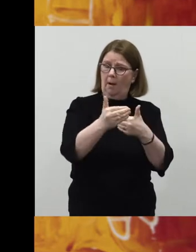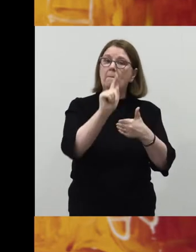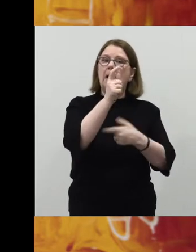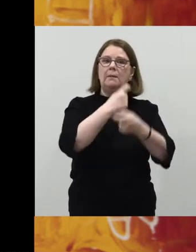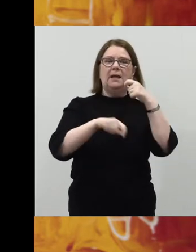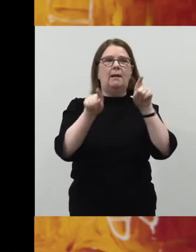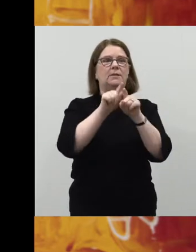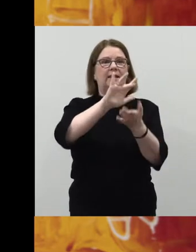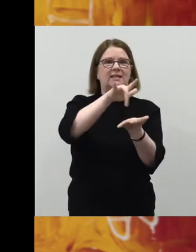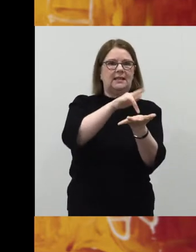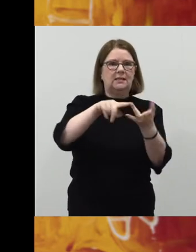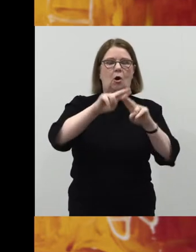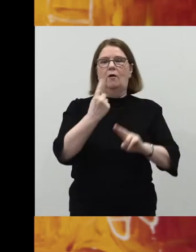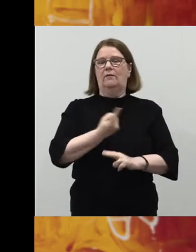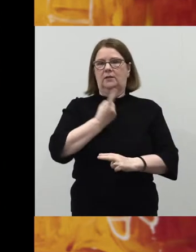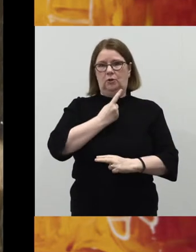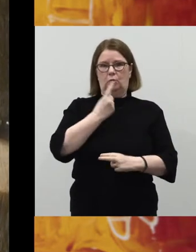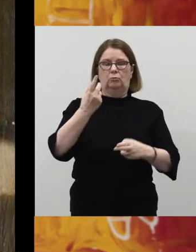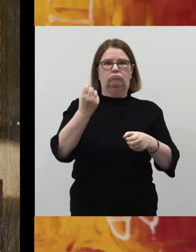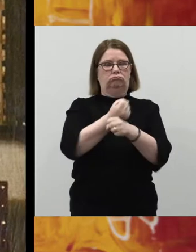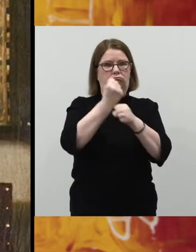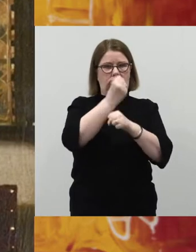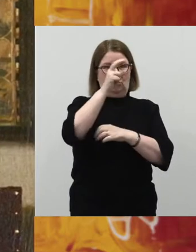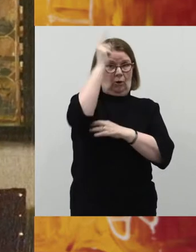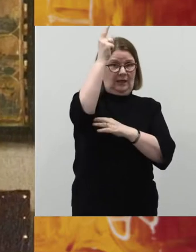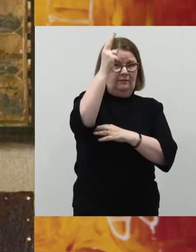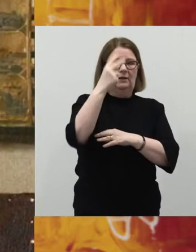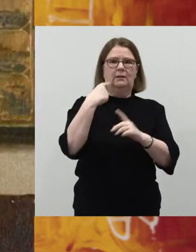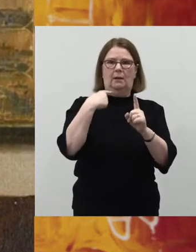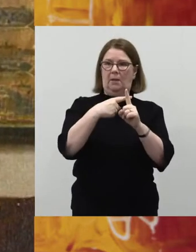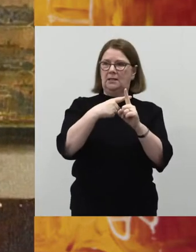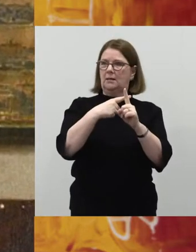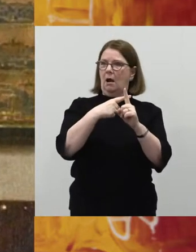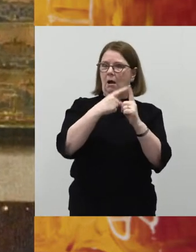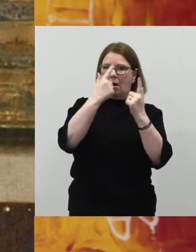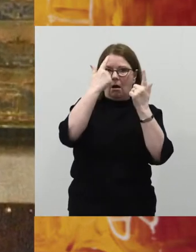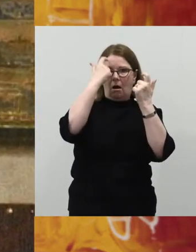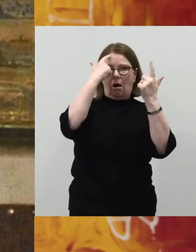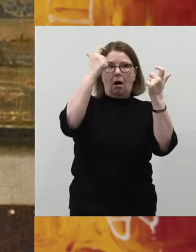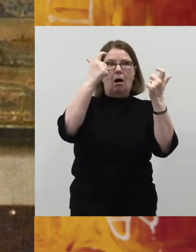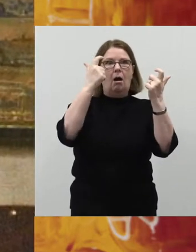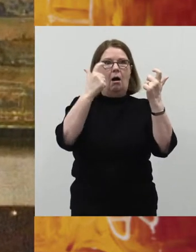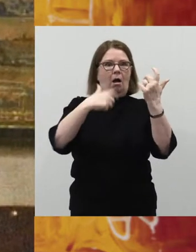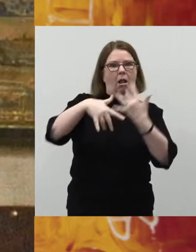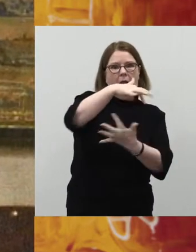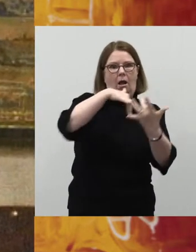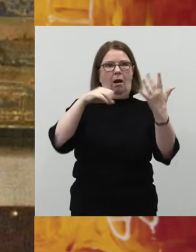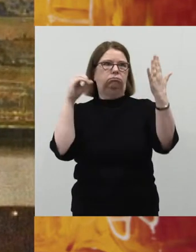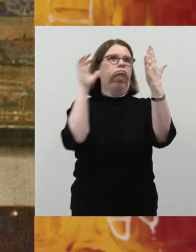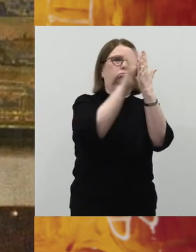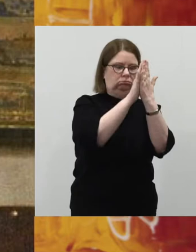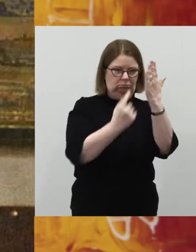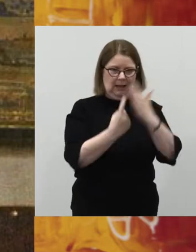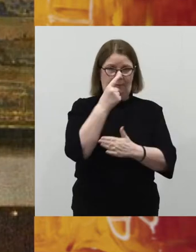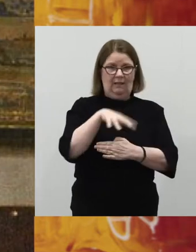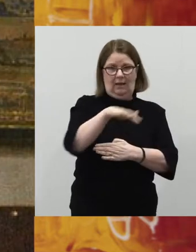wanton licentiousness. Although essentially a workshop, the artist's studio has become the focus of